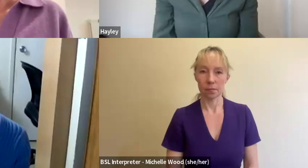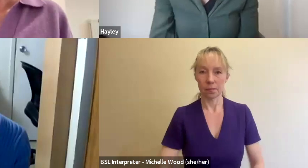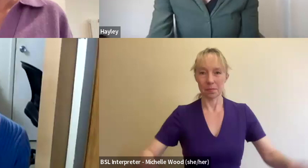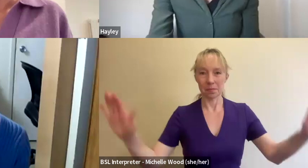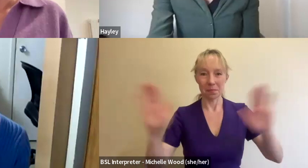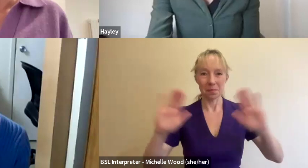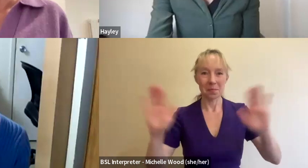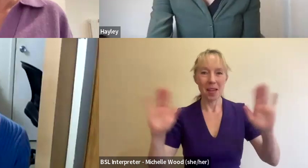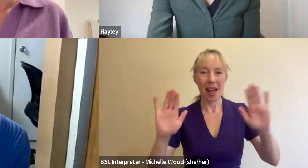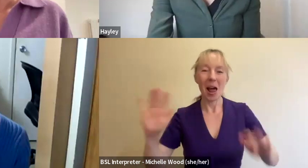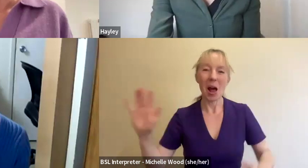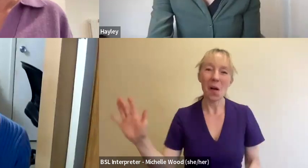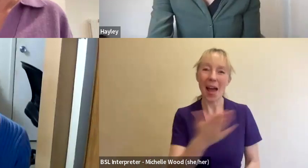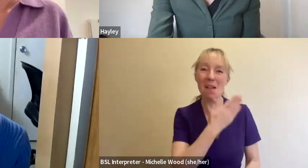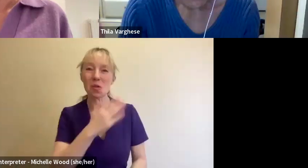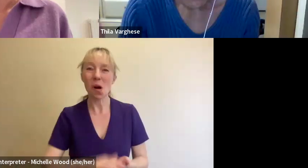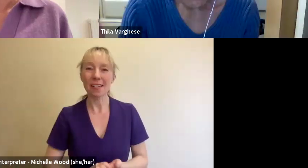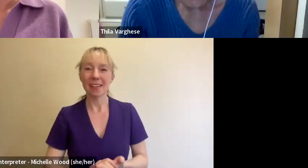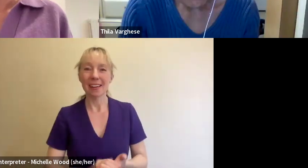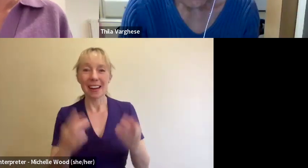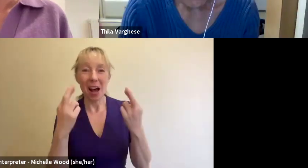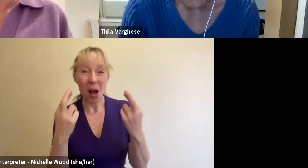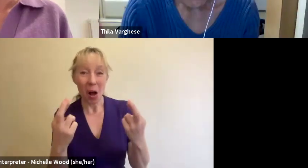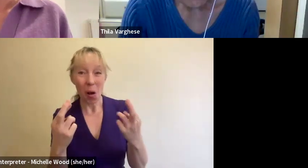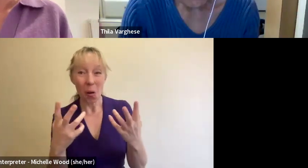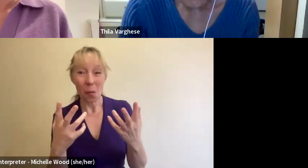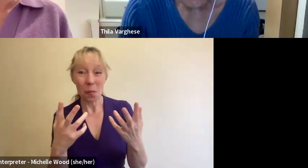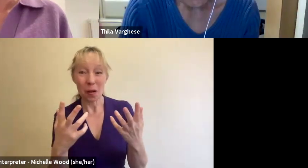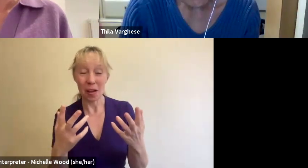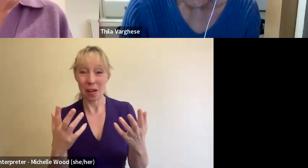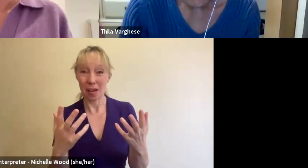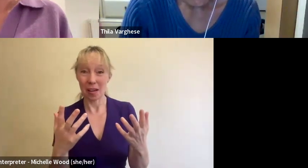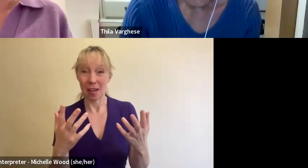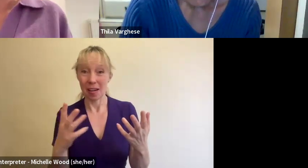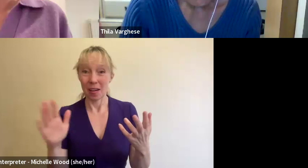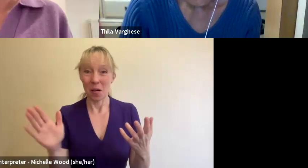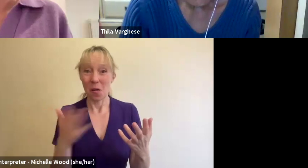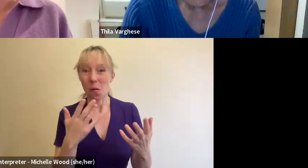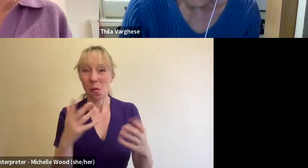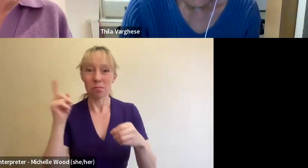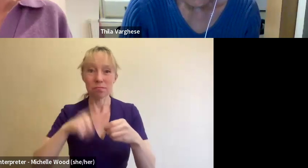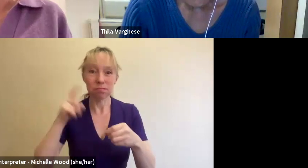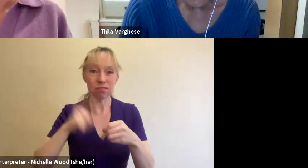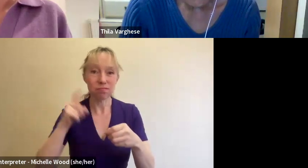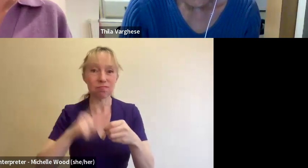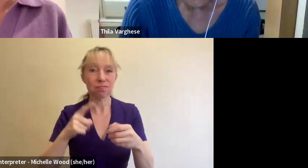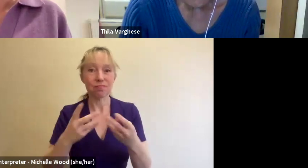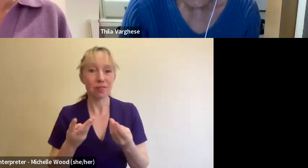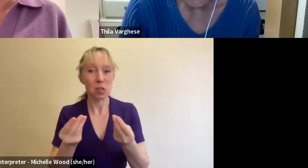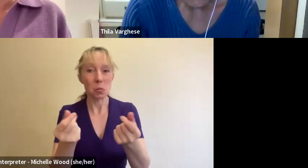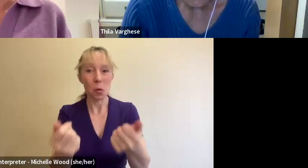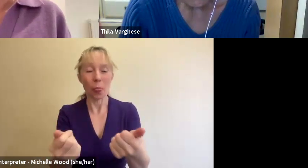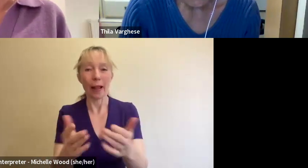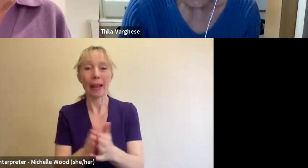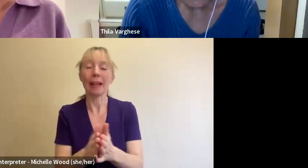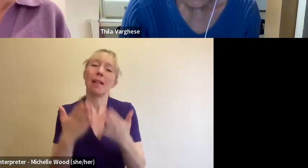Hello, everyone. Hopefully, everyone is getting into the webinar okay. Thank you